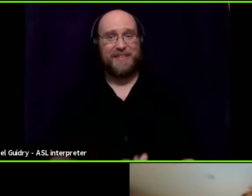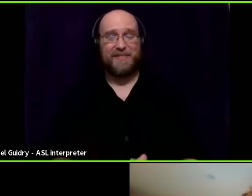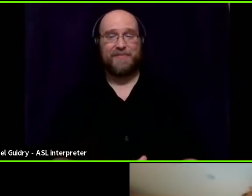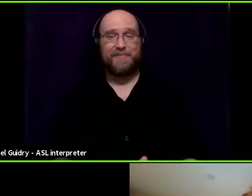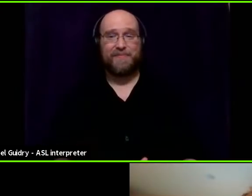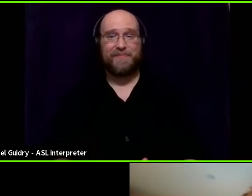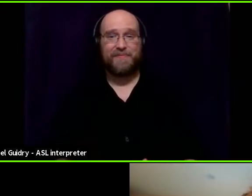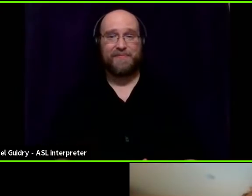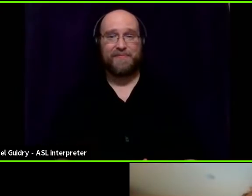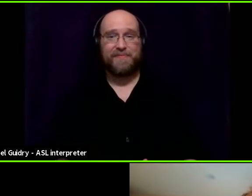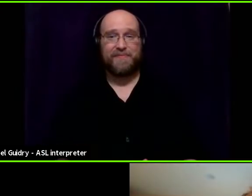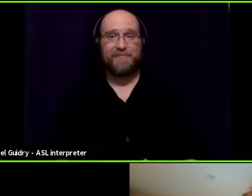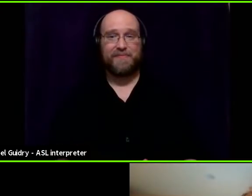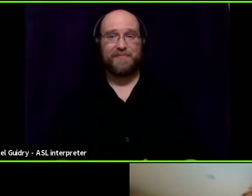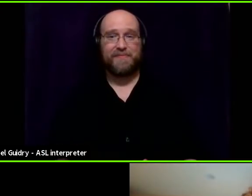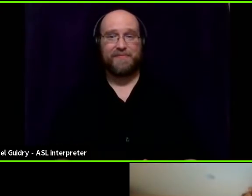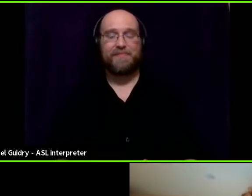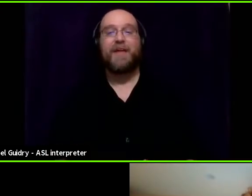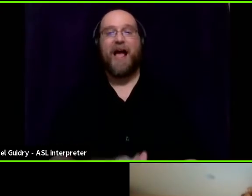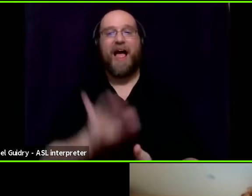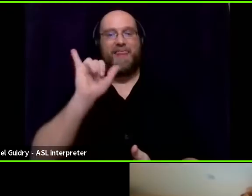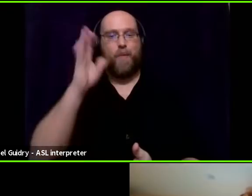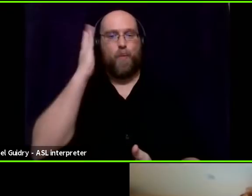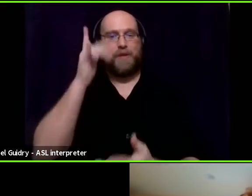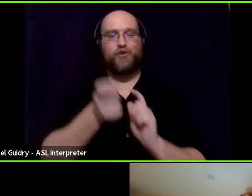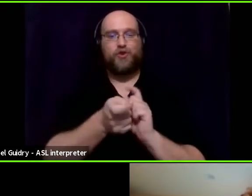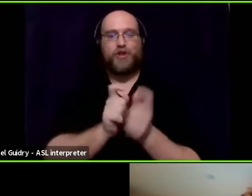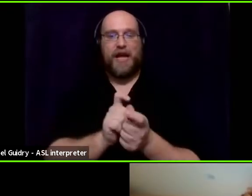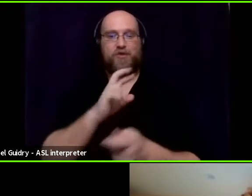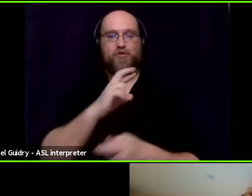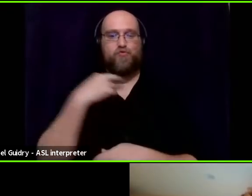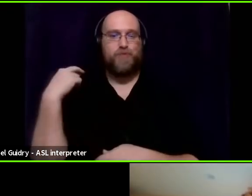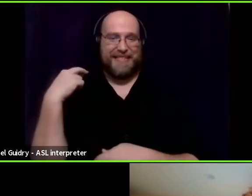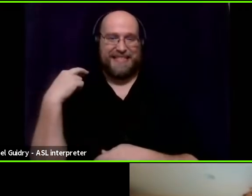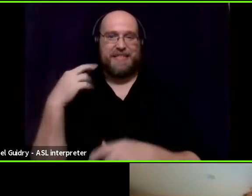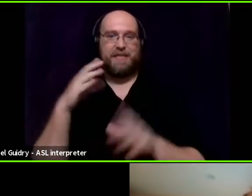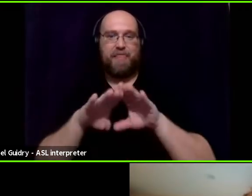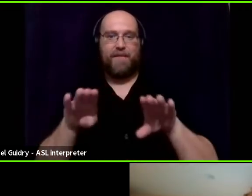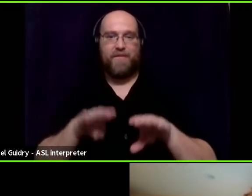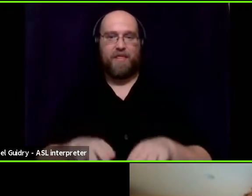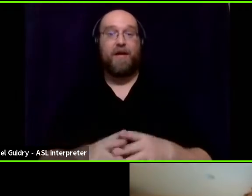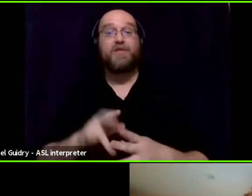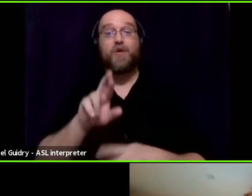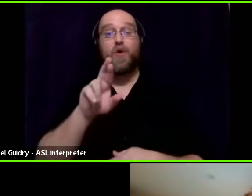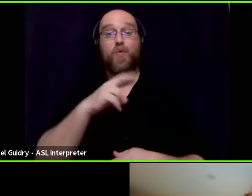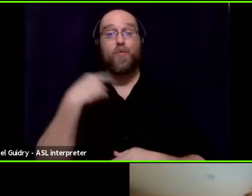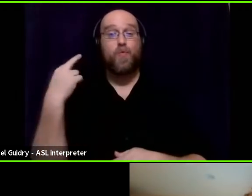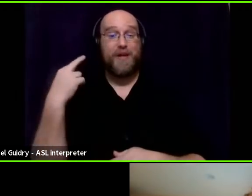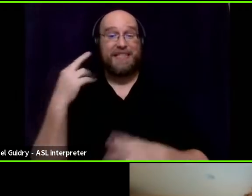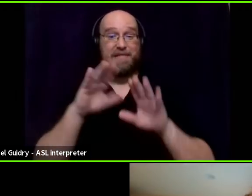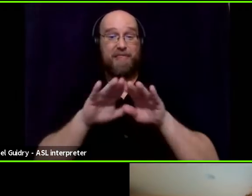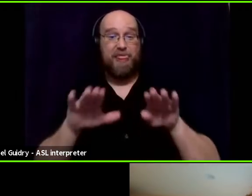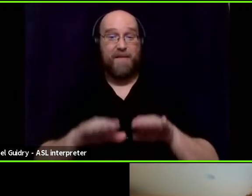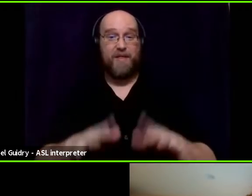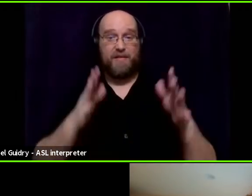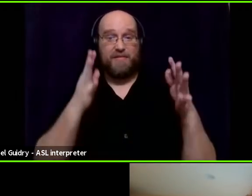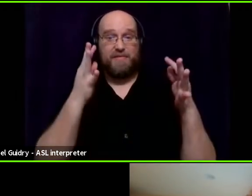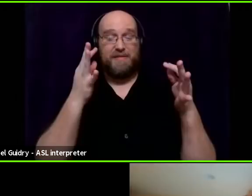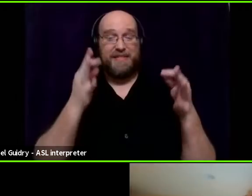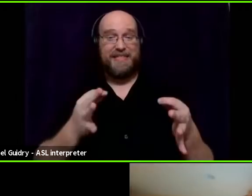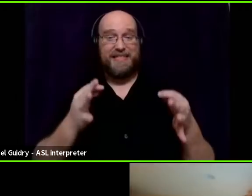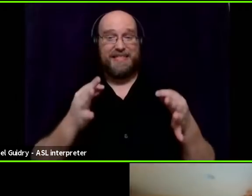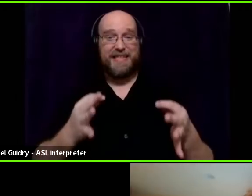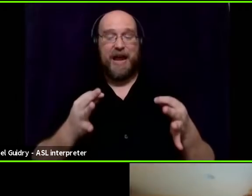the risk factors, right? So those risk factors have been decided by and laid out for us